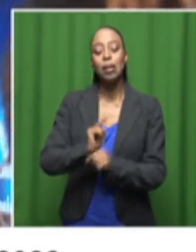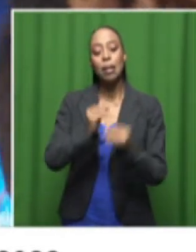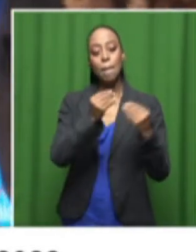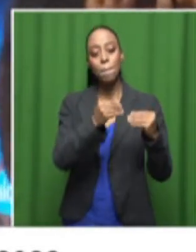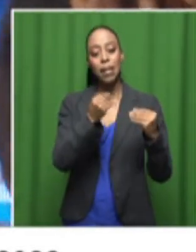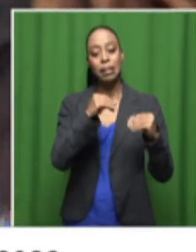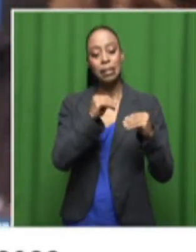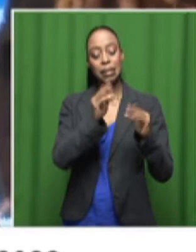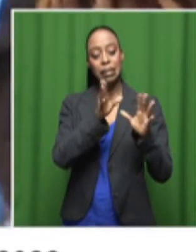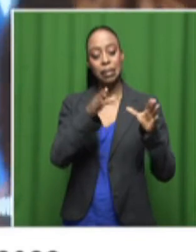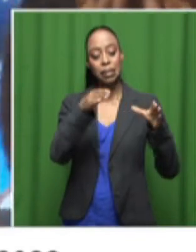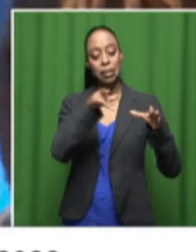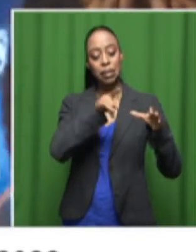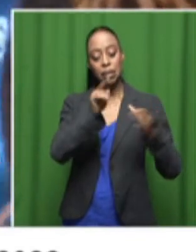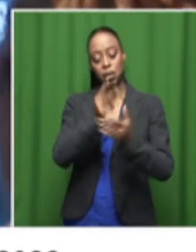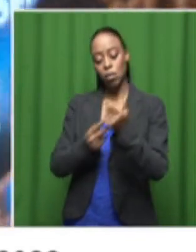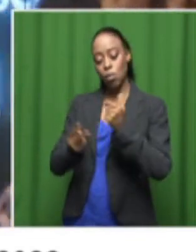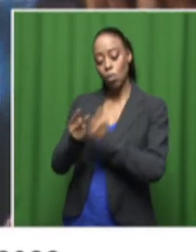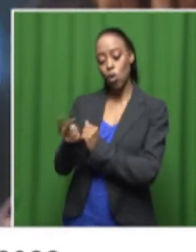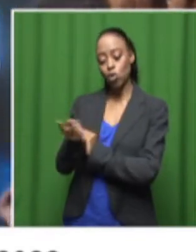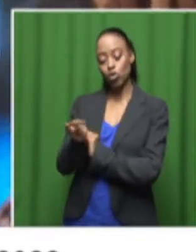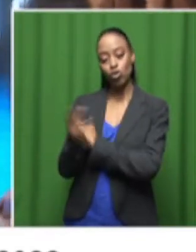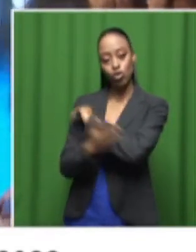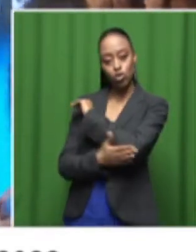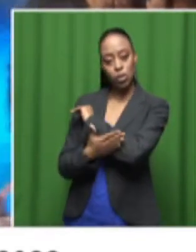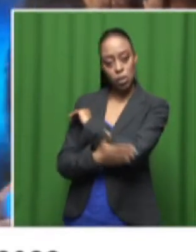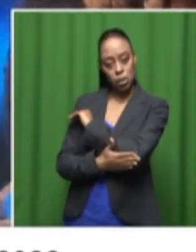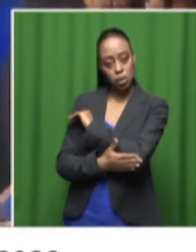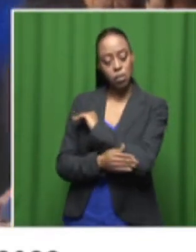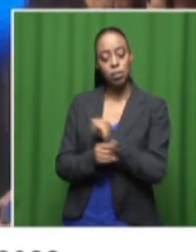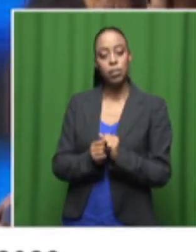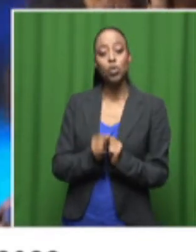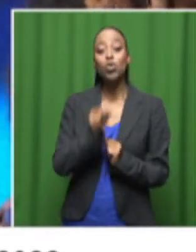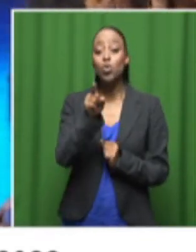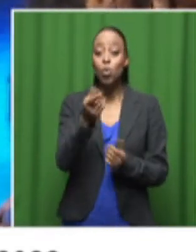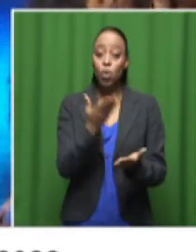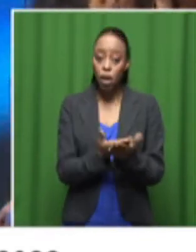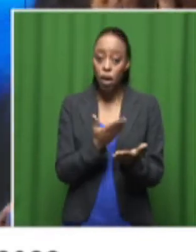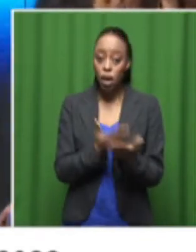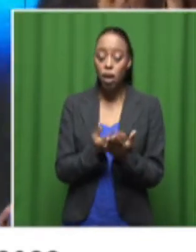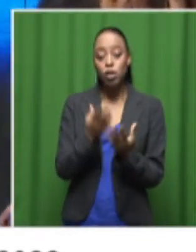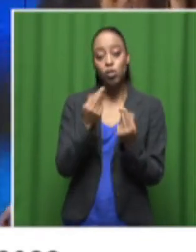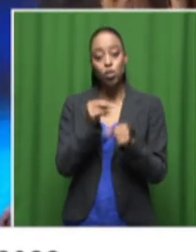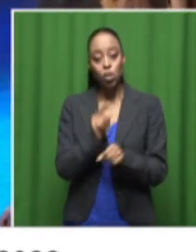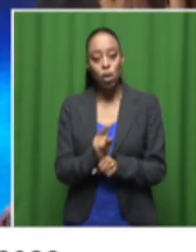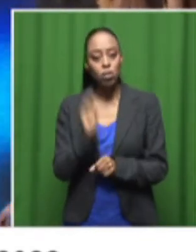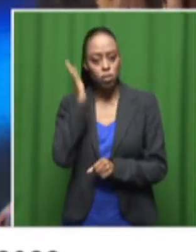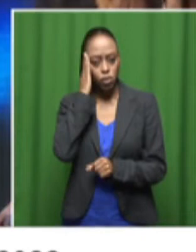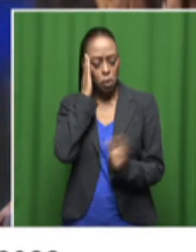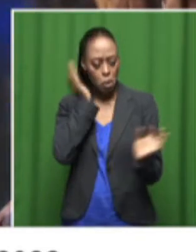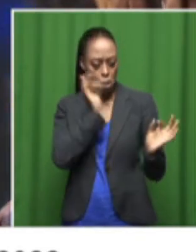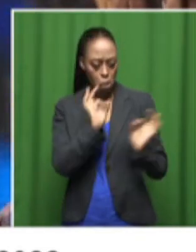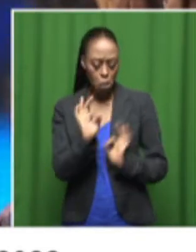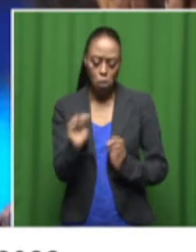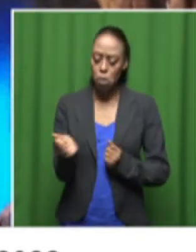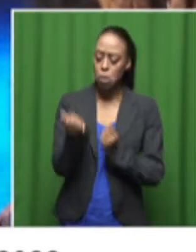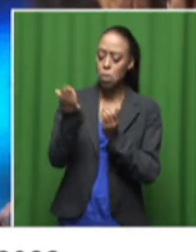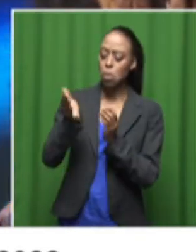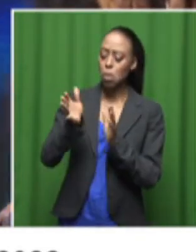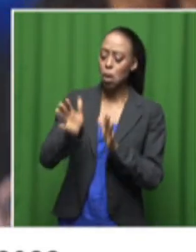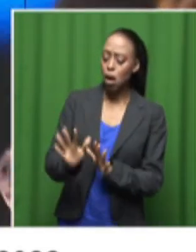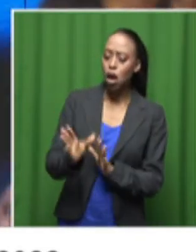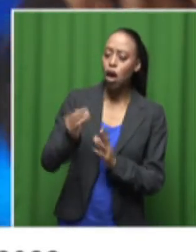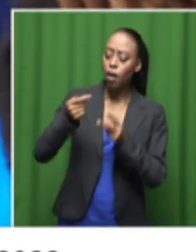business entities from both two countries. You will be able to immediately know that your suppliers have